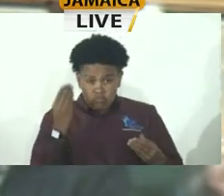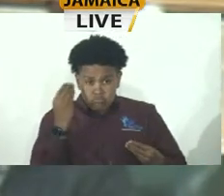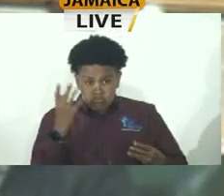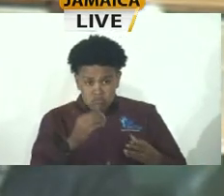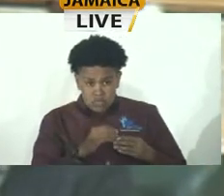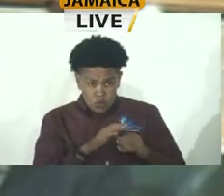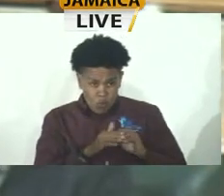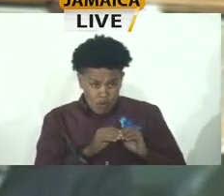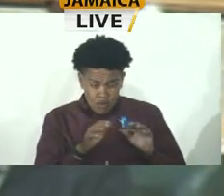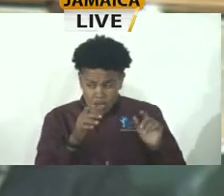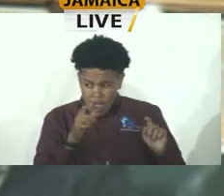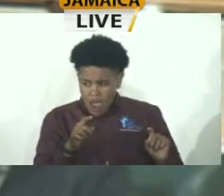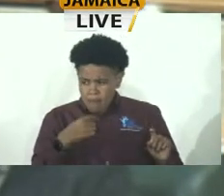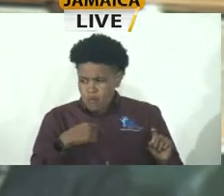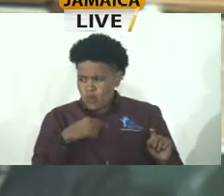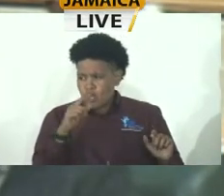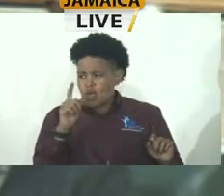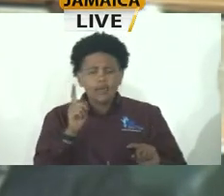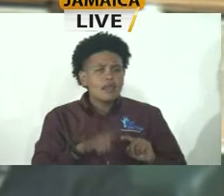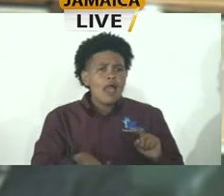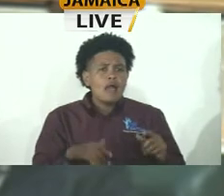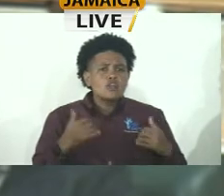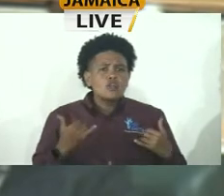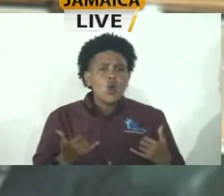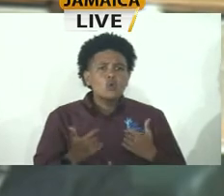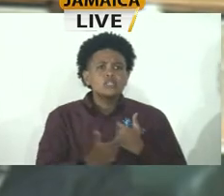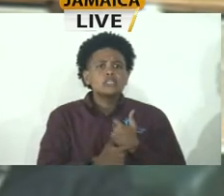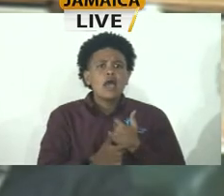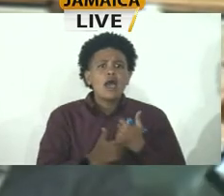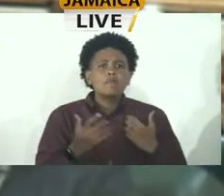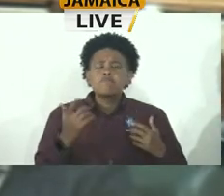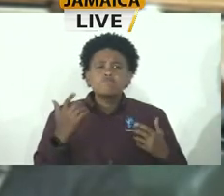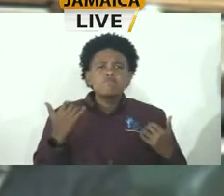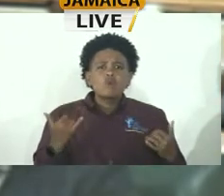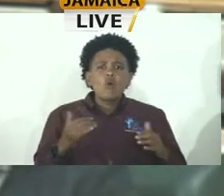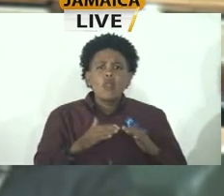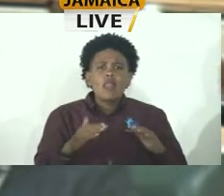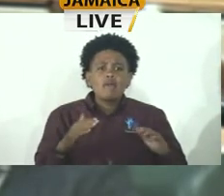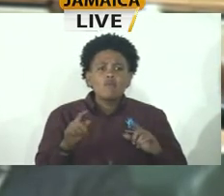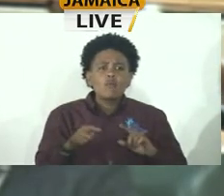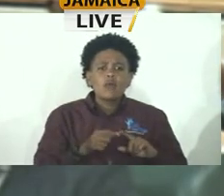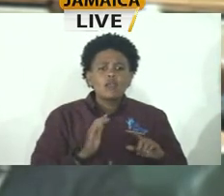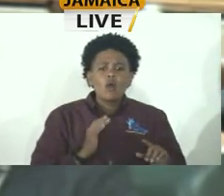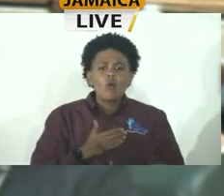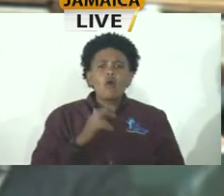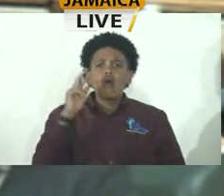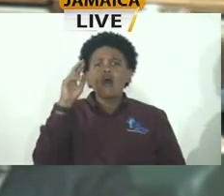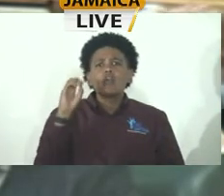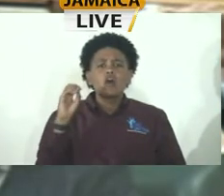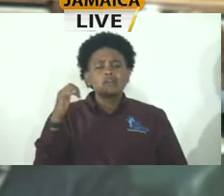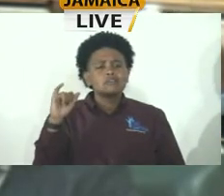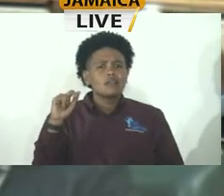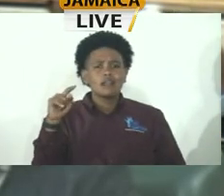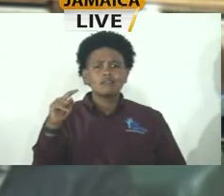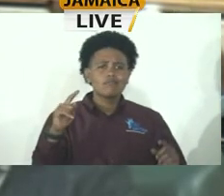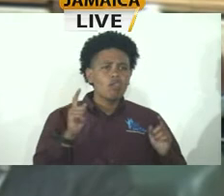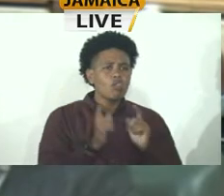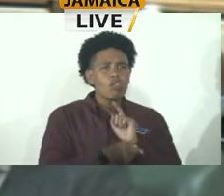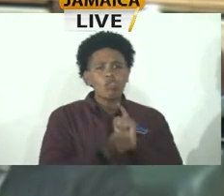pandemic we could not at this time at this stage when our are not is still veering